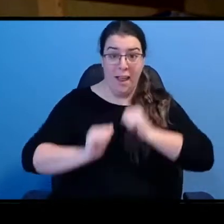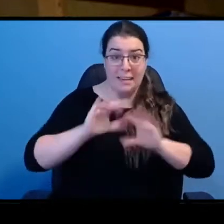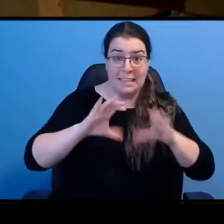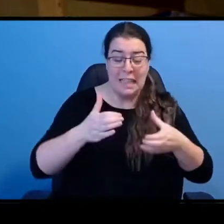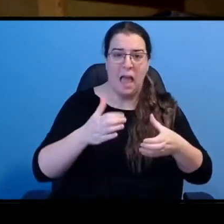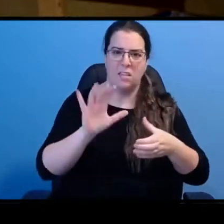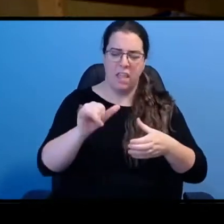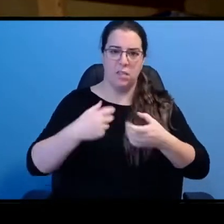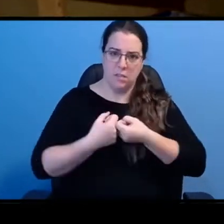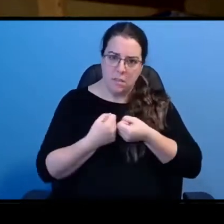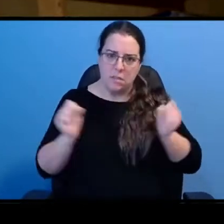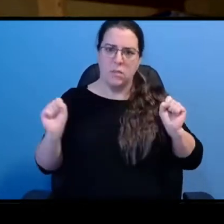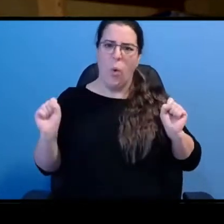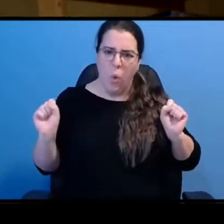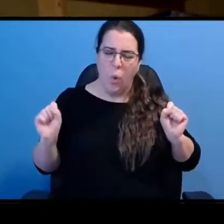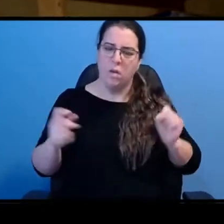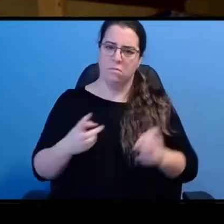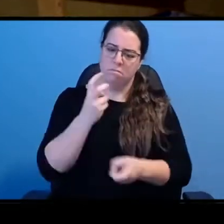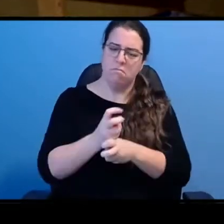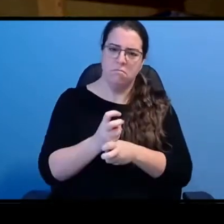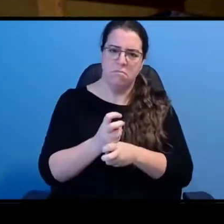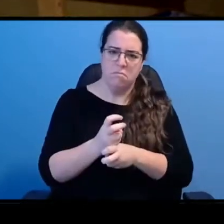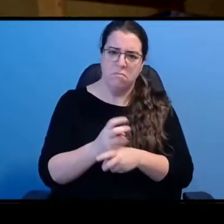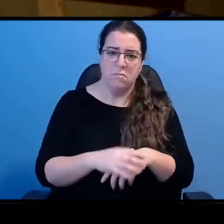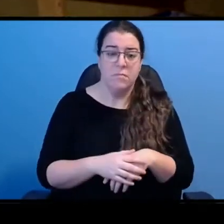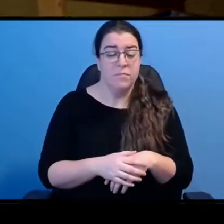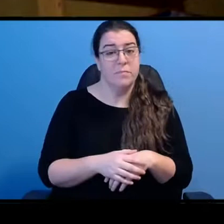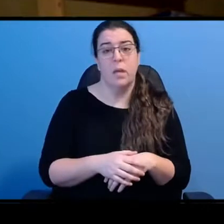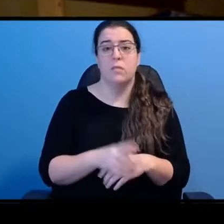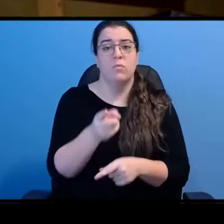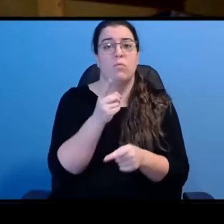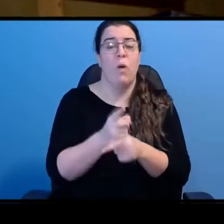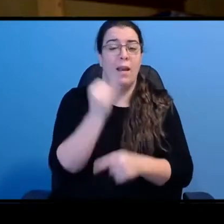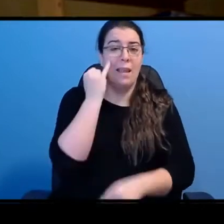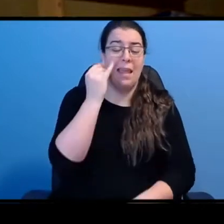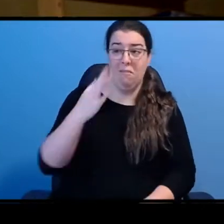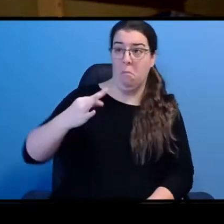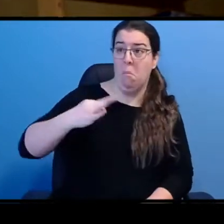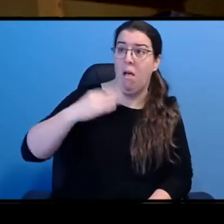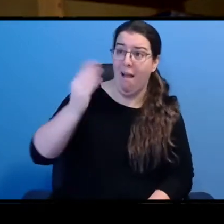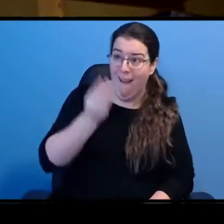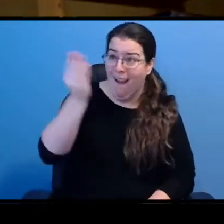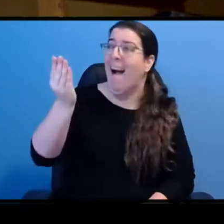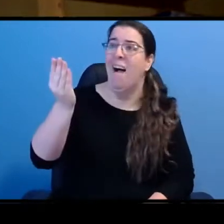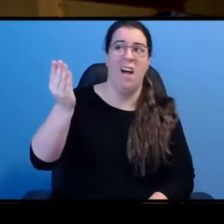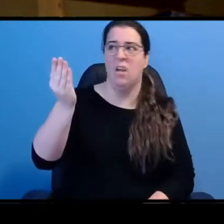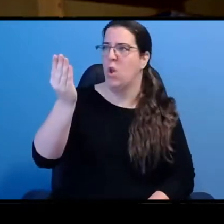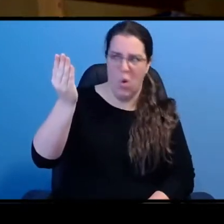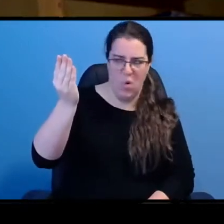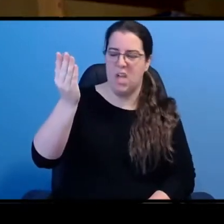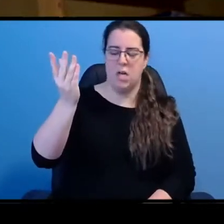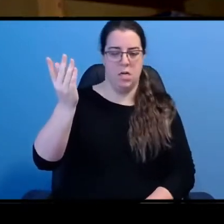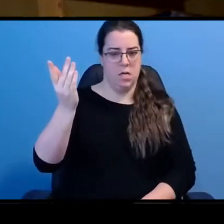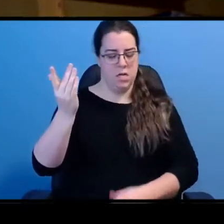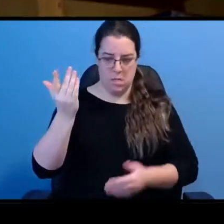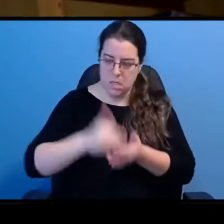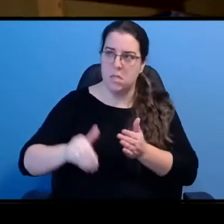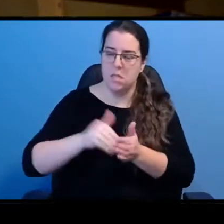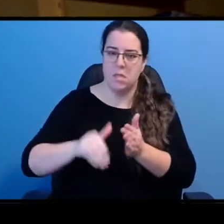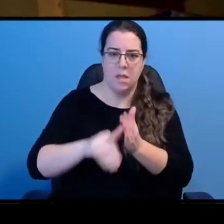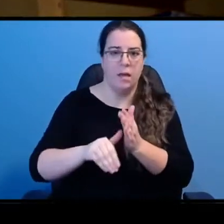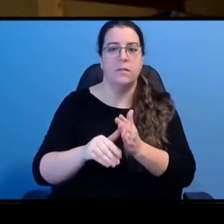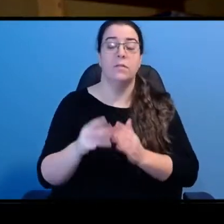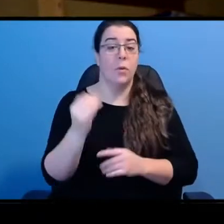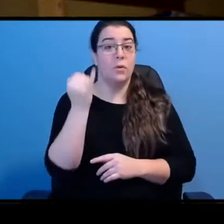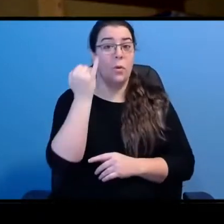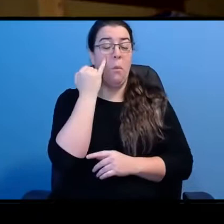from that, I know you said it was horrible. You have to keep going back up and back up and back up, and it gets more anxiety-inducing and more stressful. But I think